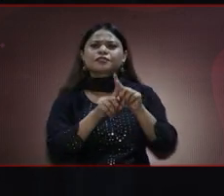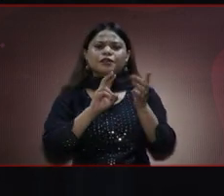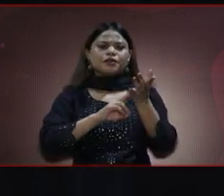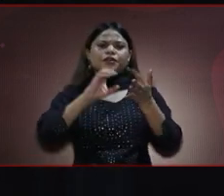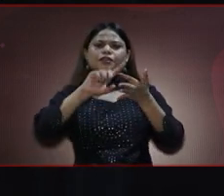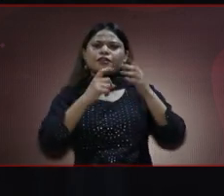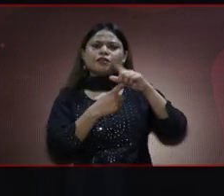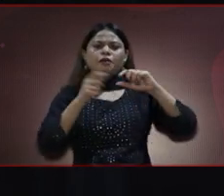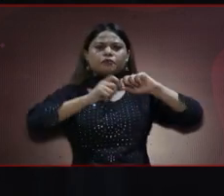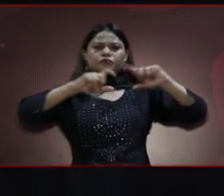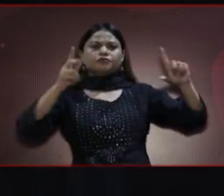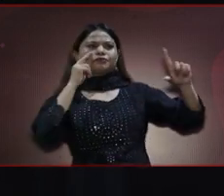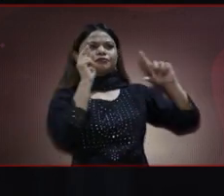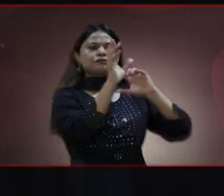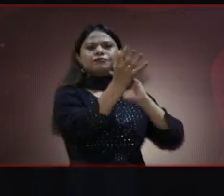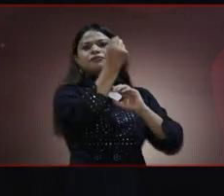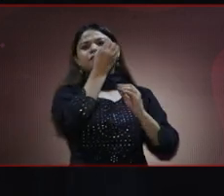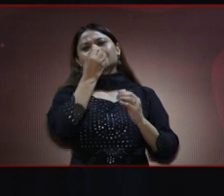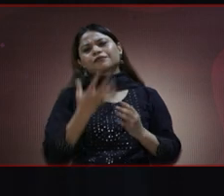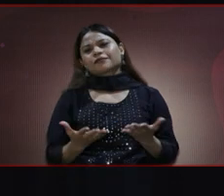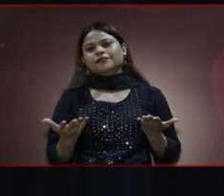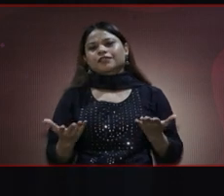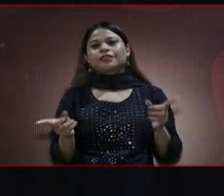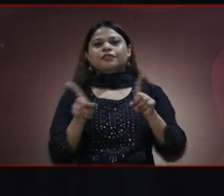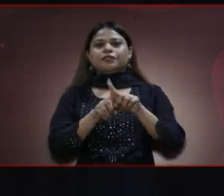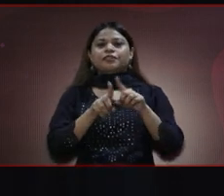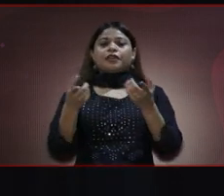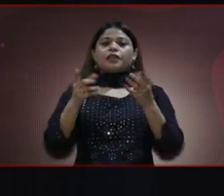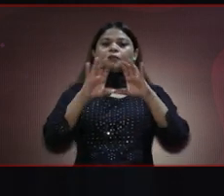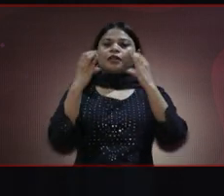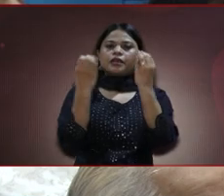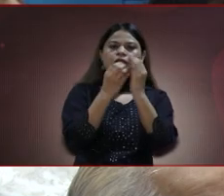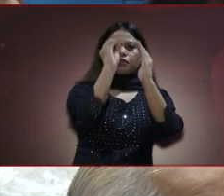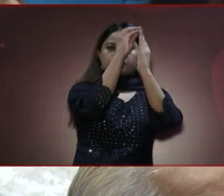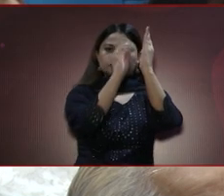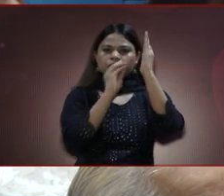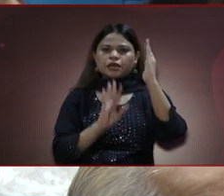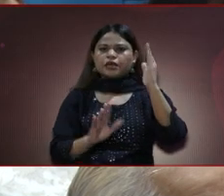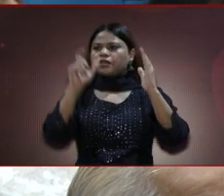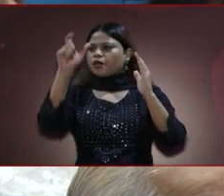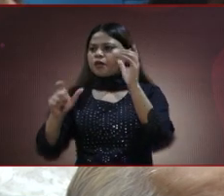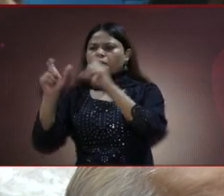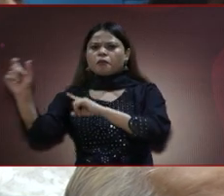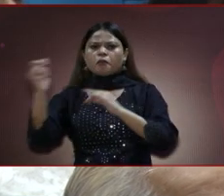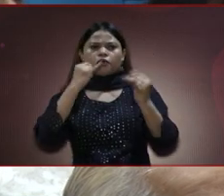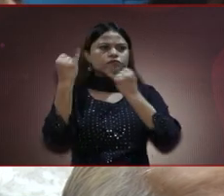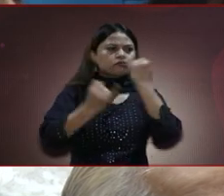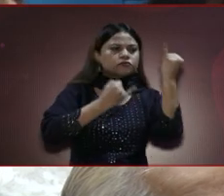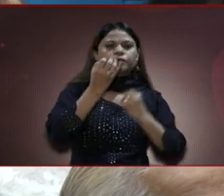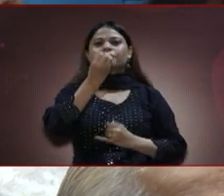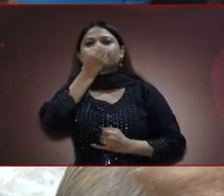need. With features such as shop by class, customers will be able to swiftly locate the